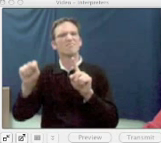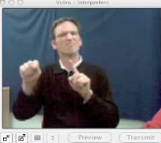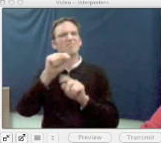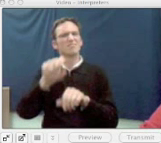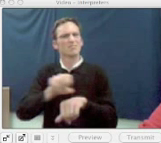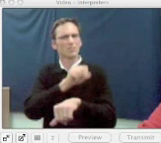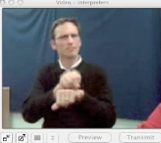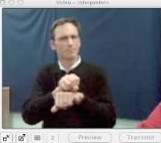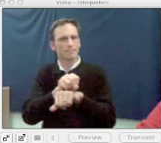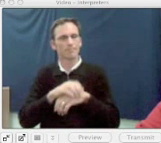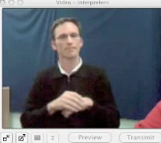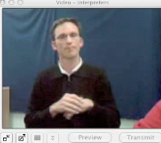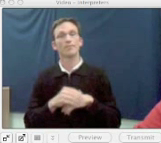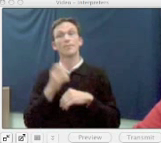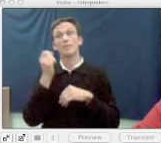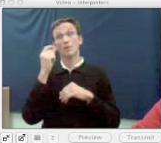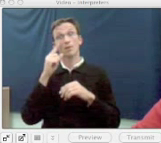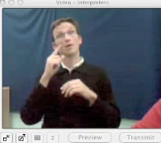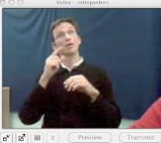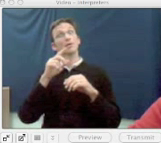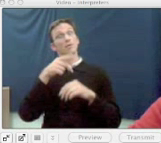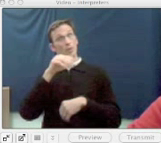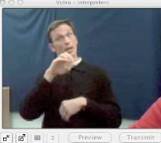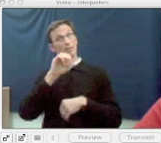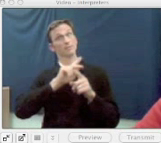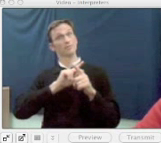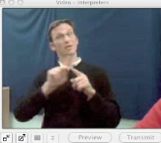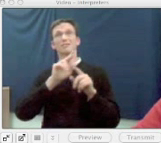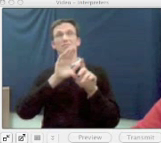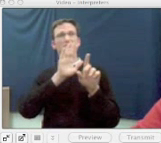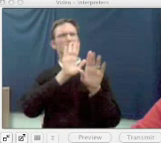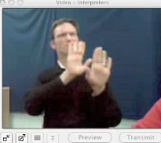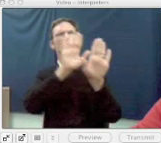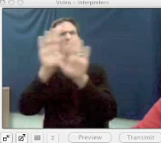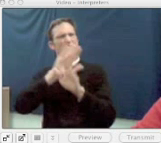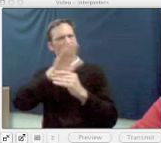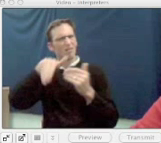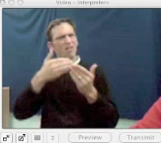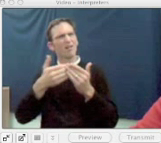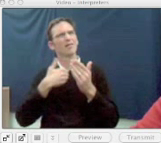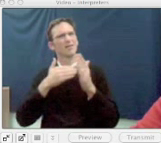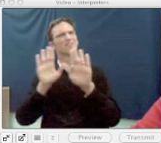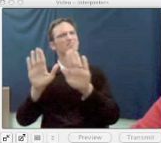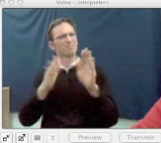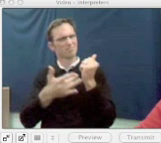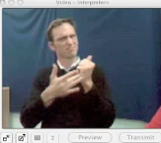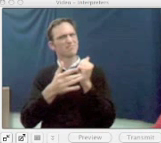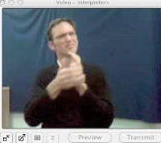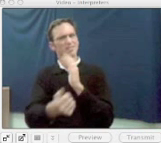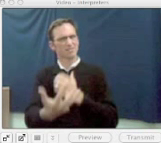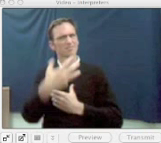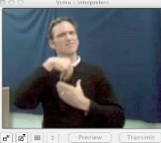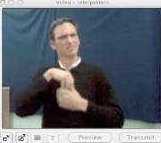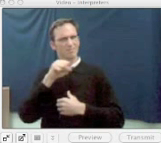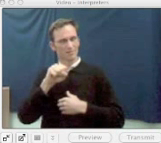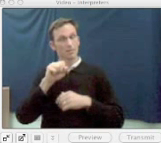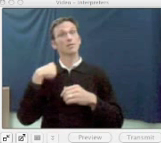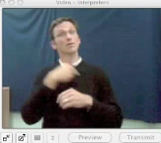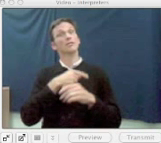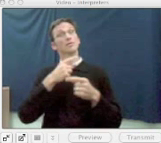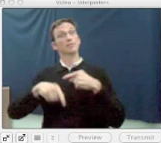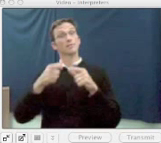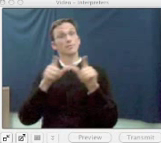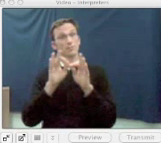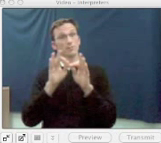All practice professions have technical skills. All of us as sign language interpreters need to be equipped with the